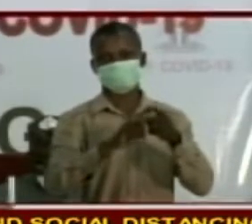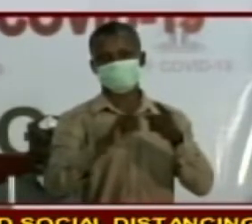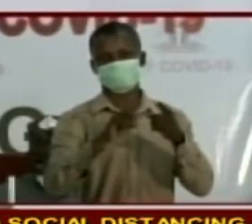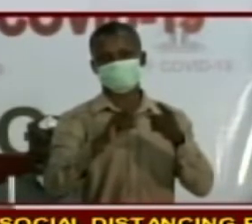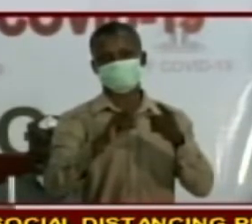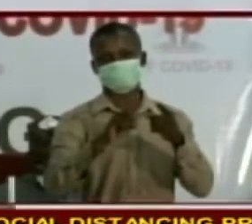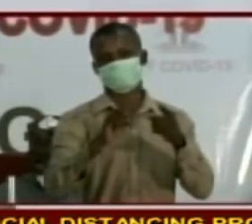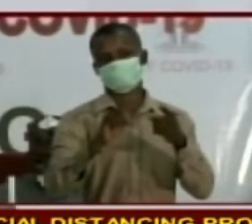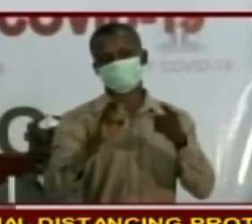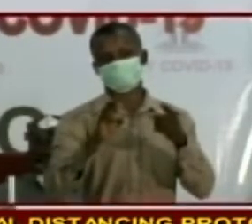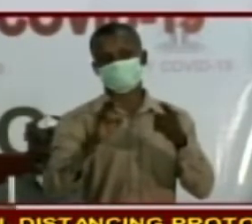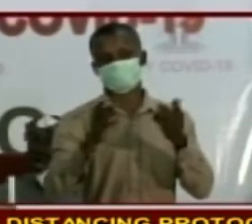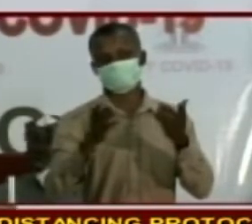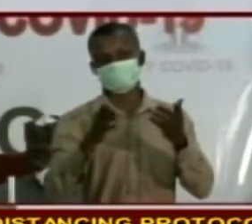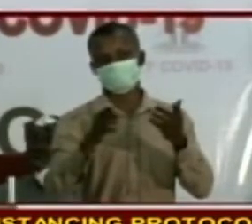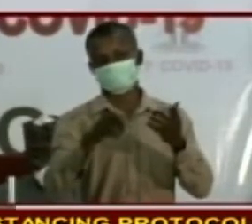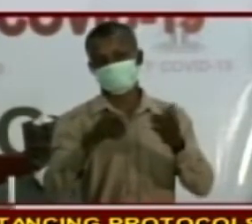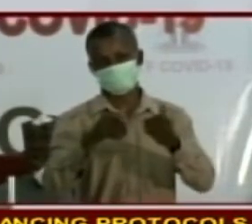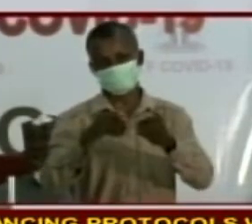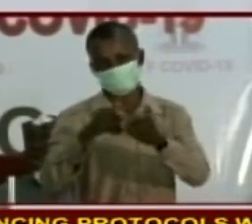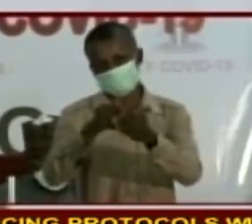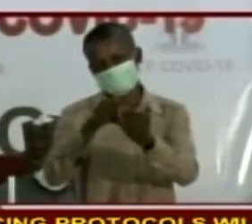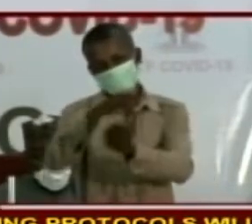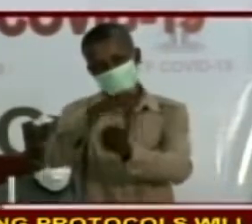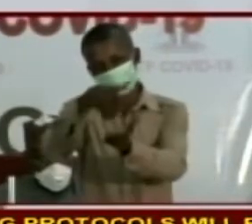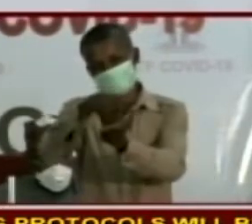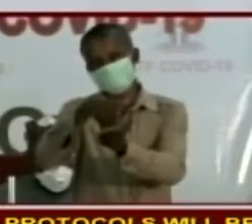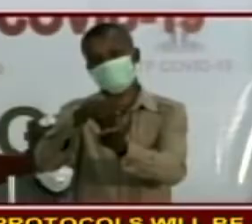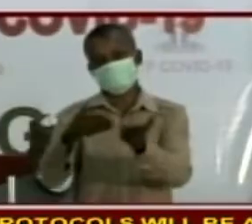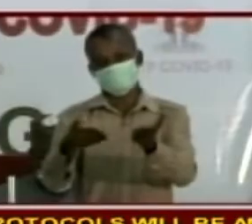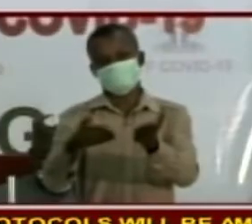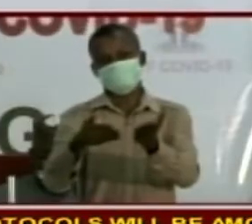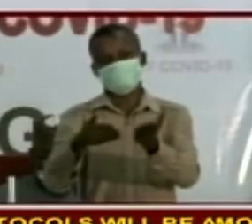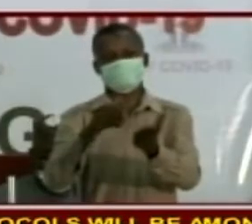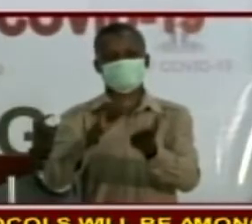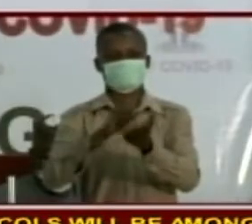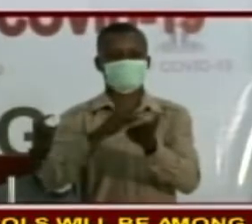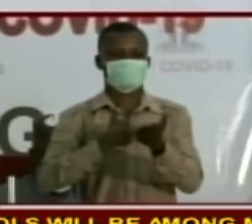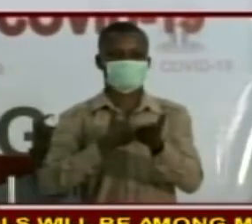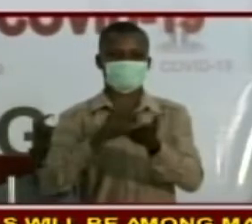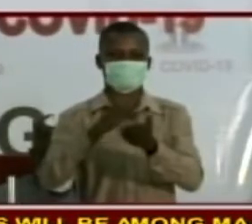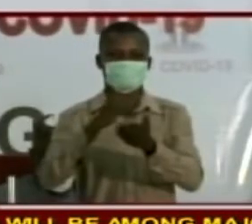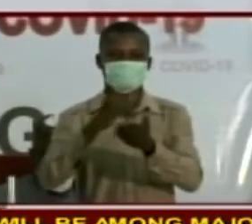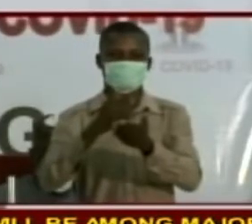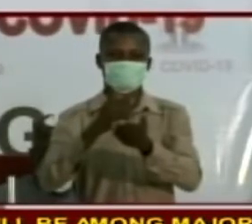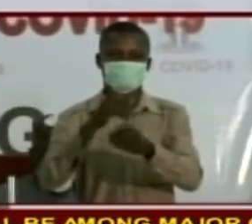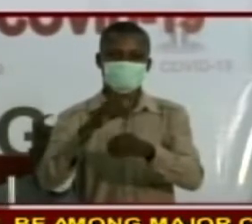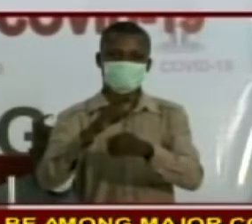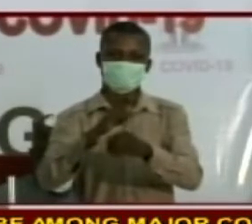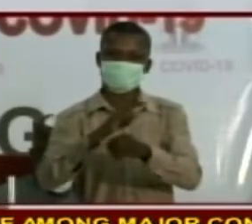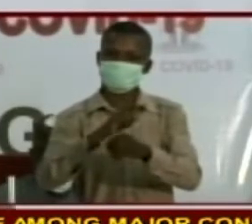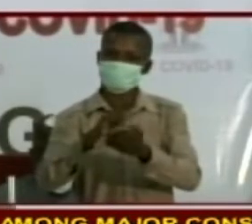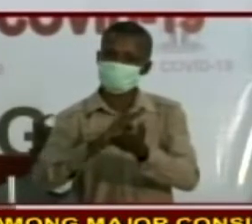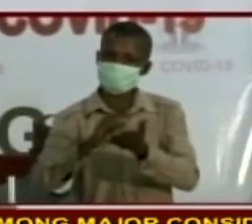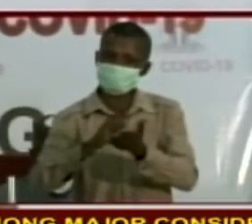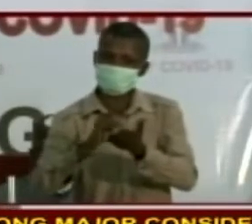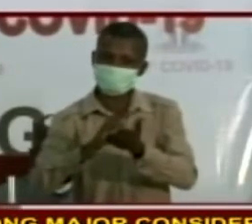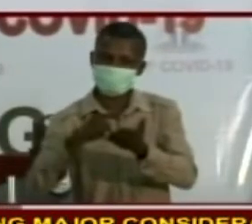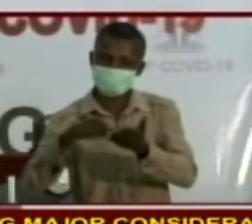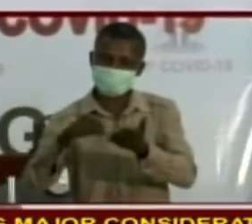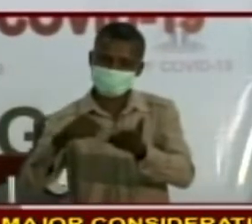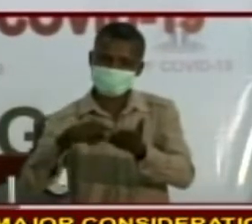which is possibly the nearest center, the Irua Reference Lab, taking these samples from